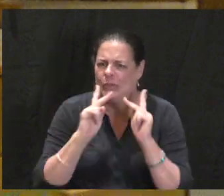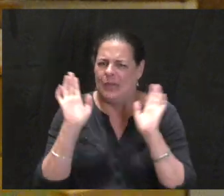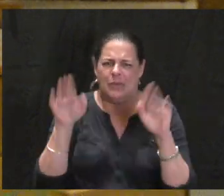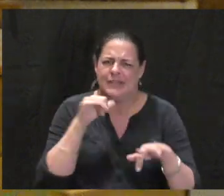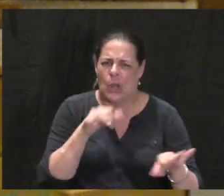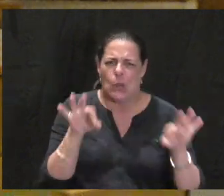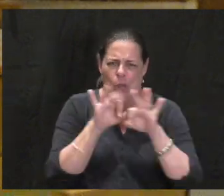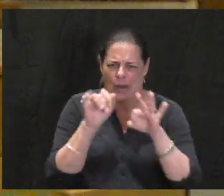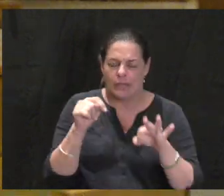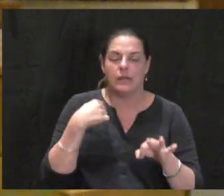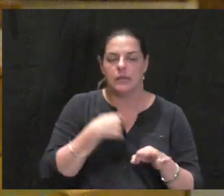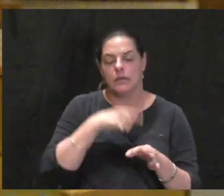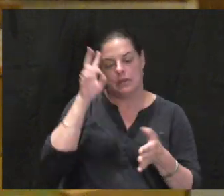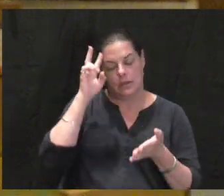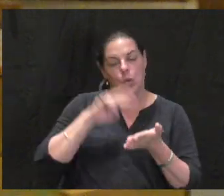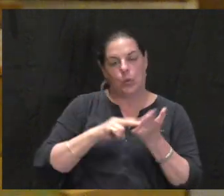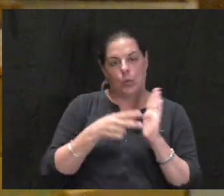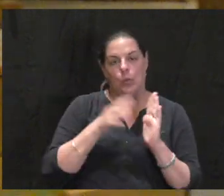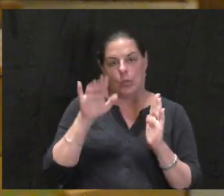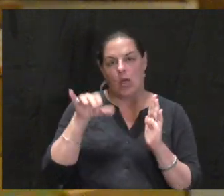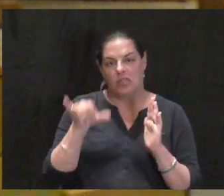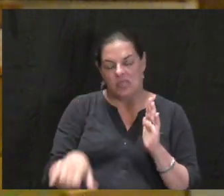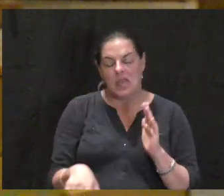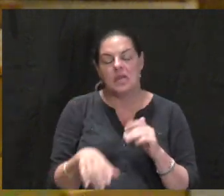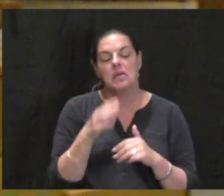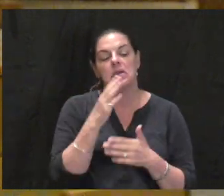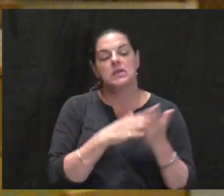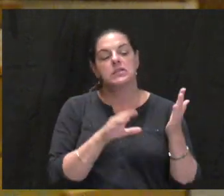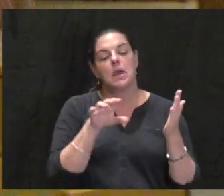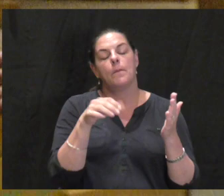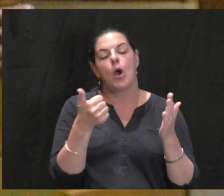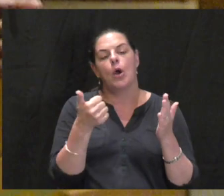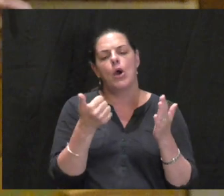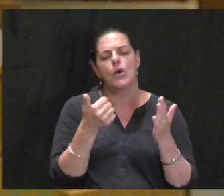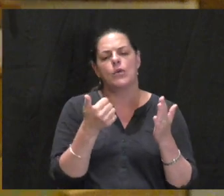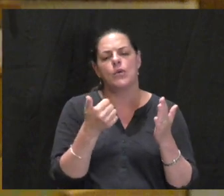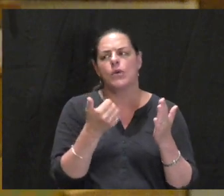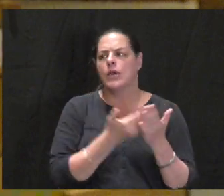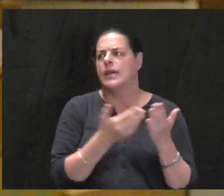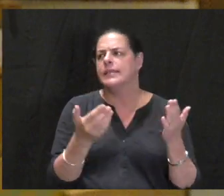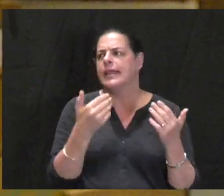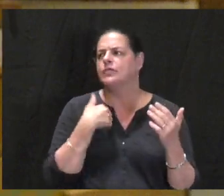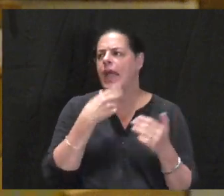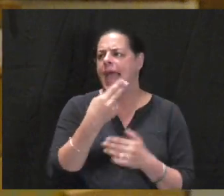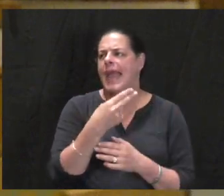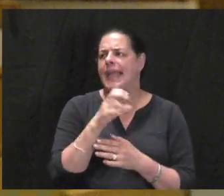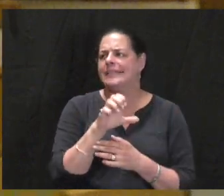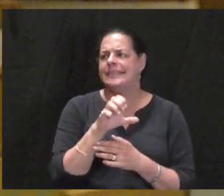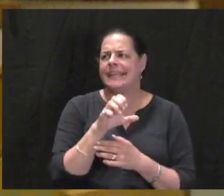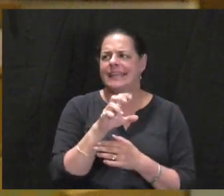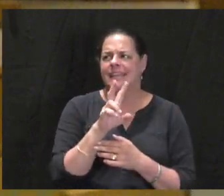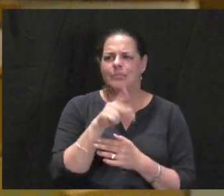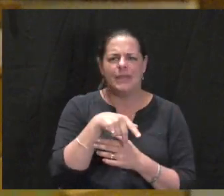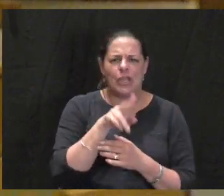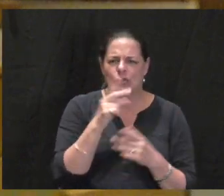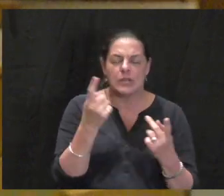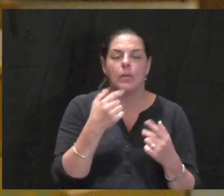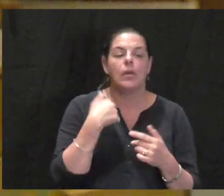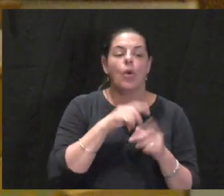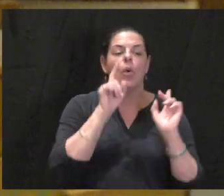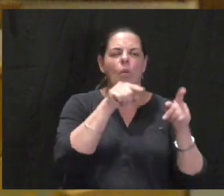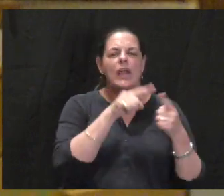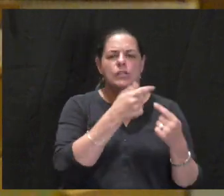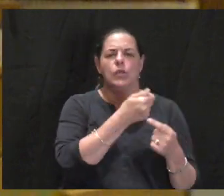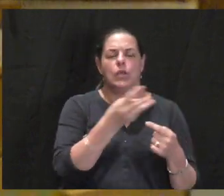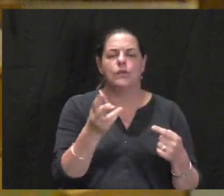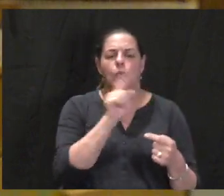few, but we haven't really been strategic or intentional about developing a relationship with those universities. And so, it's pretty